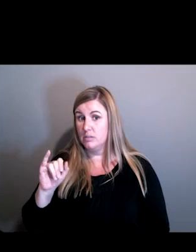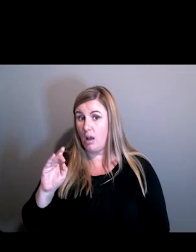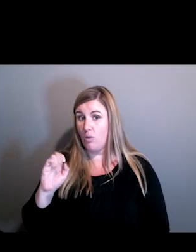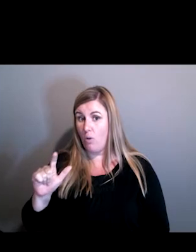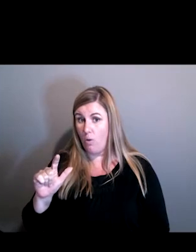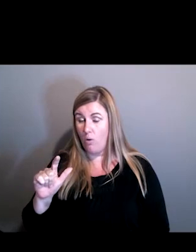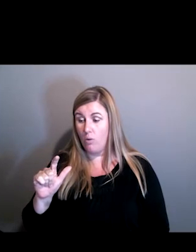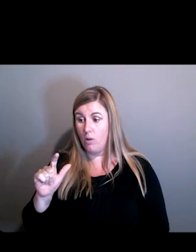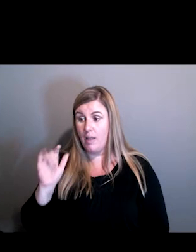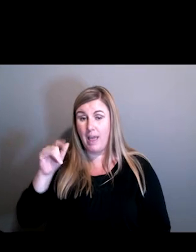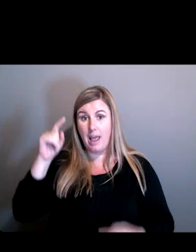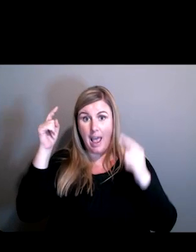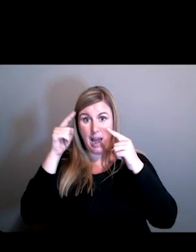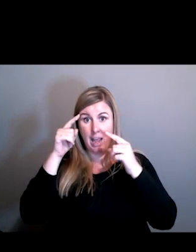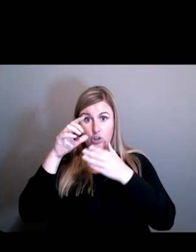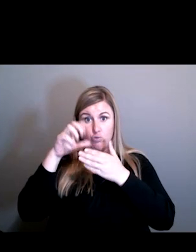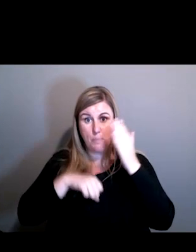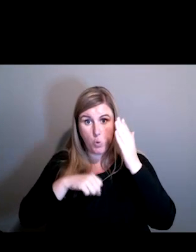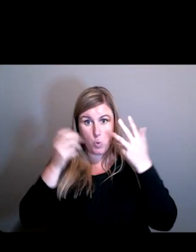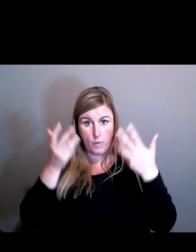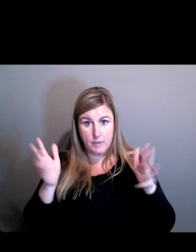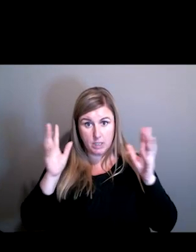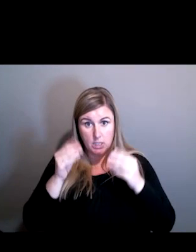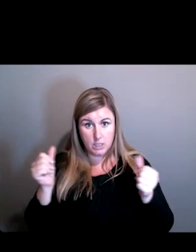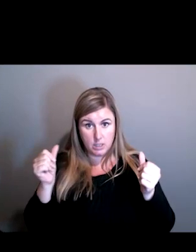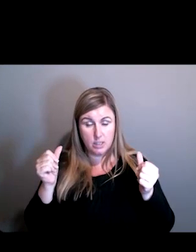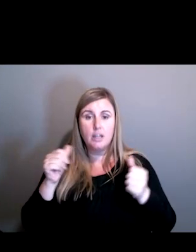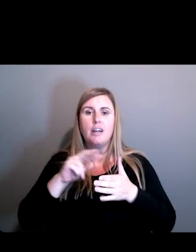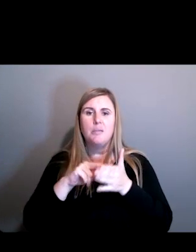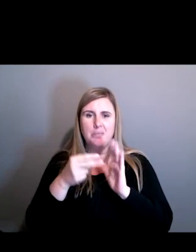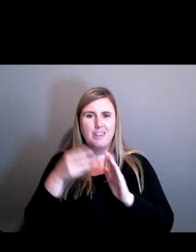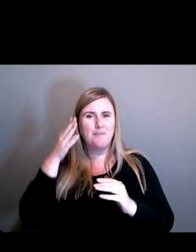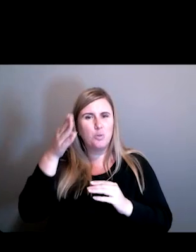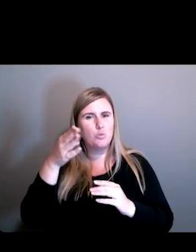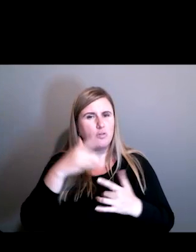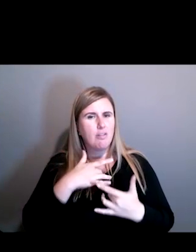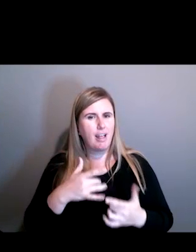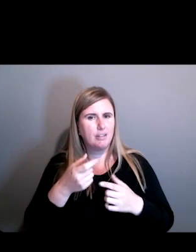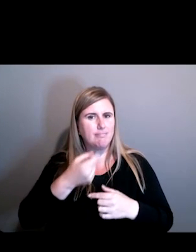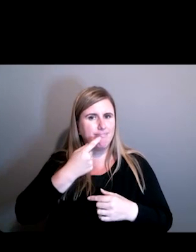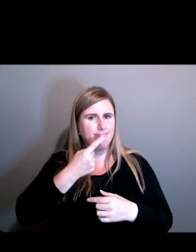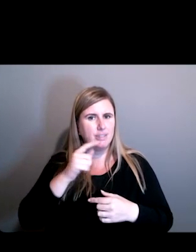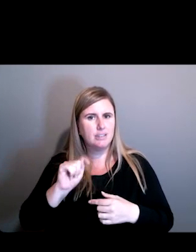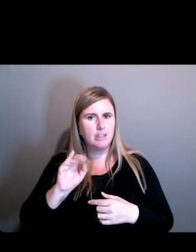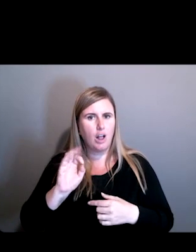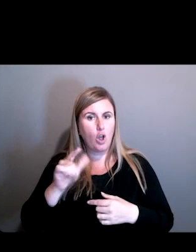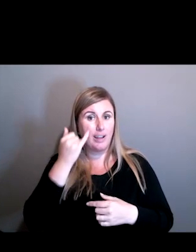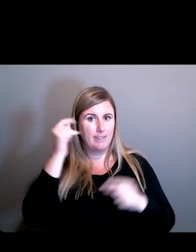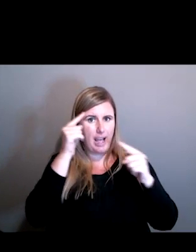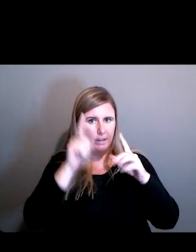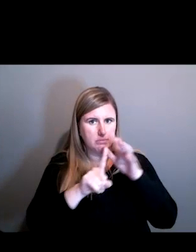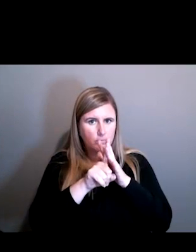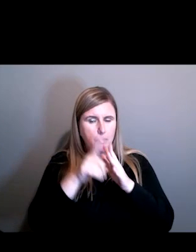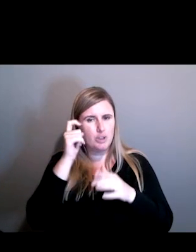Tylenol, and then that behavior or that headache is removed, then in the future you will more likely take Tylenol when you